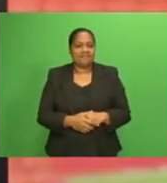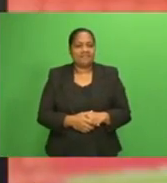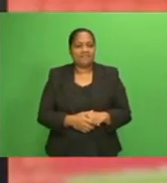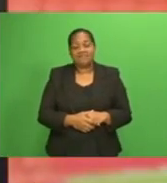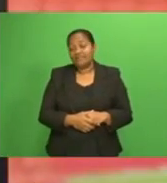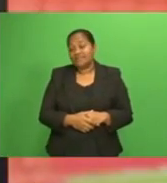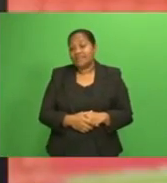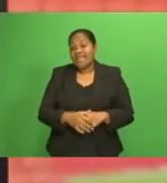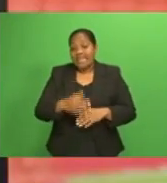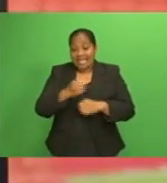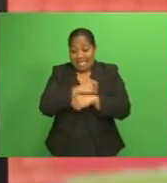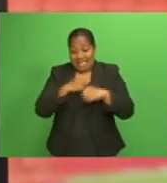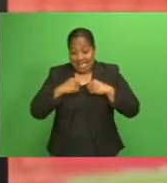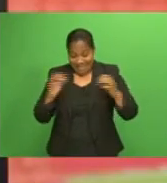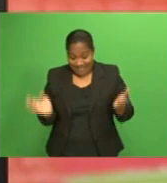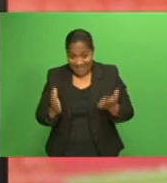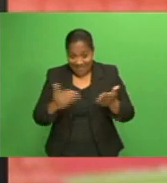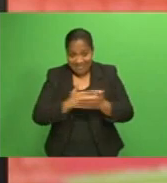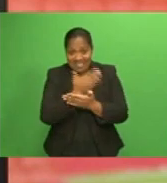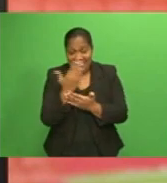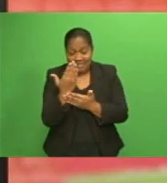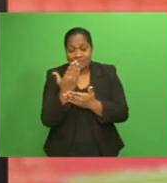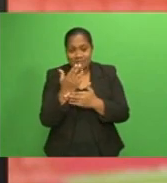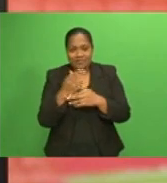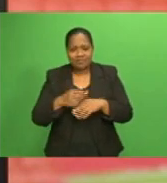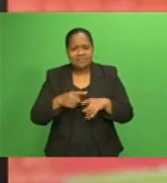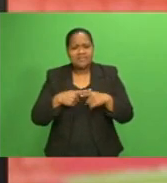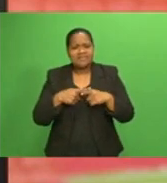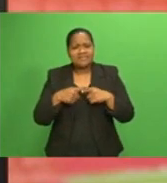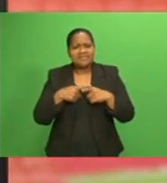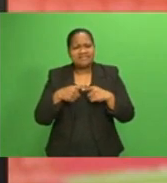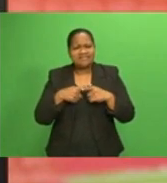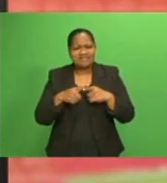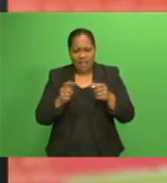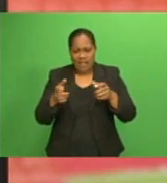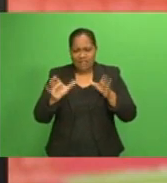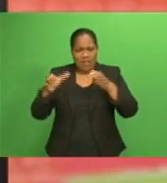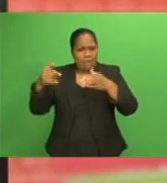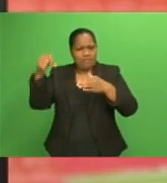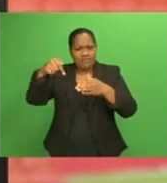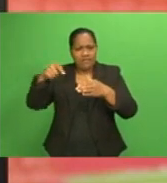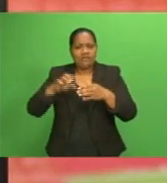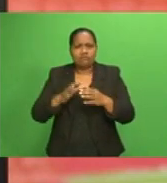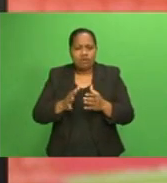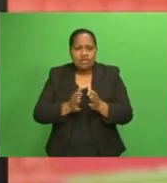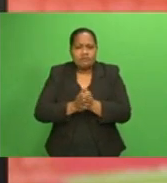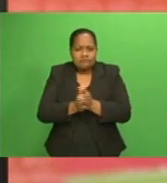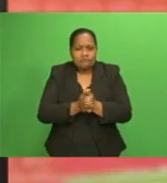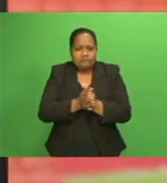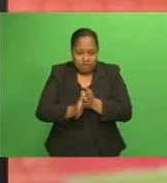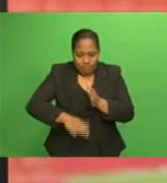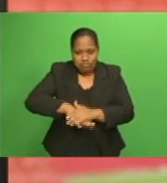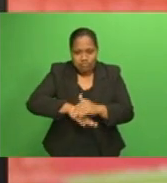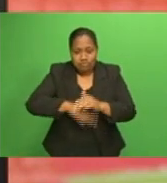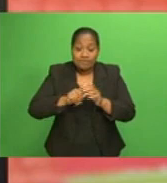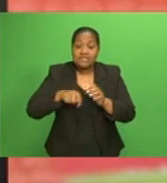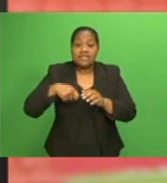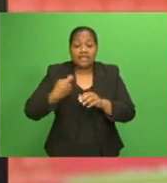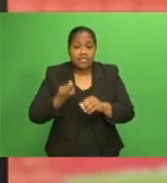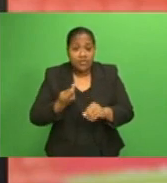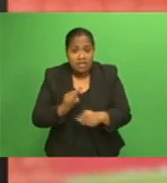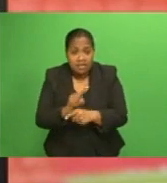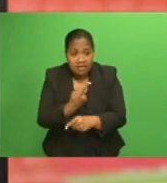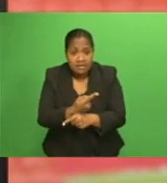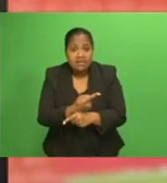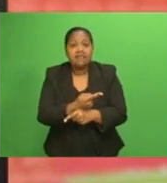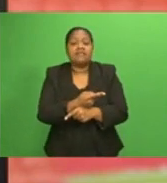In our play of the day, English Premier League clubs are gearing up for the restart of the next season next week. Amongst them is Arsenal, which will hope a